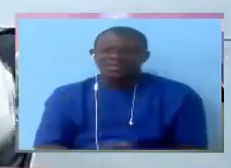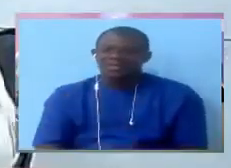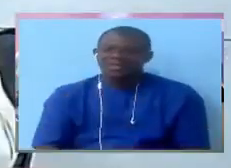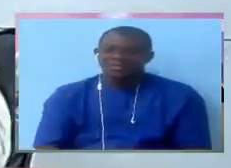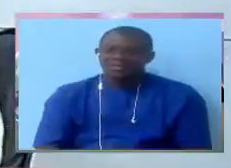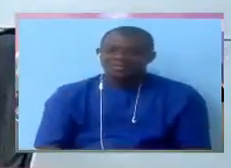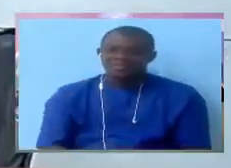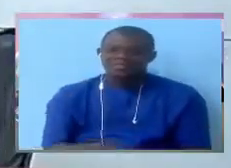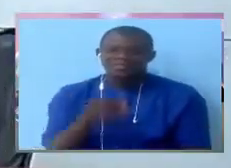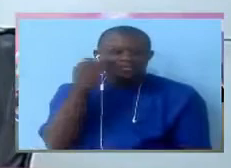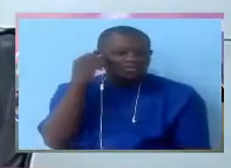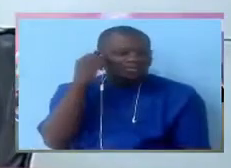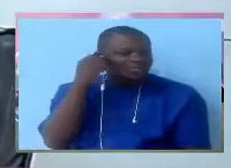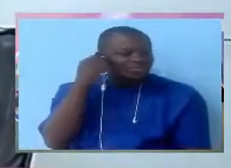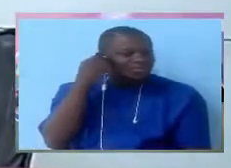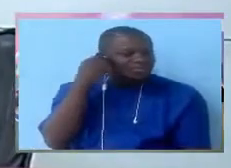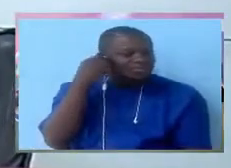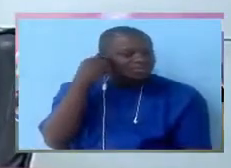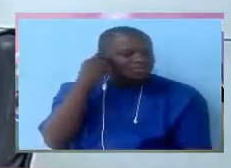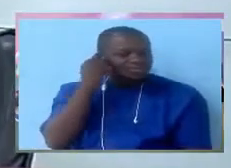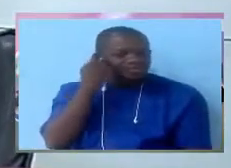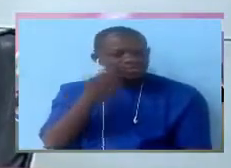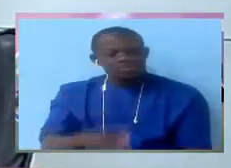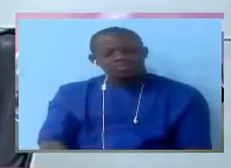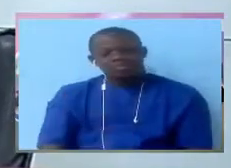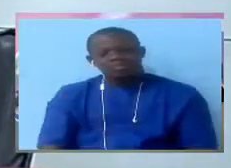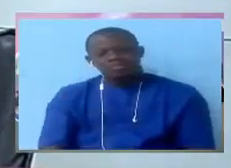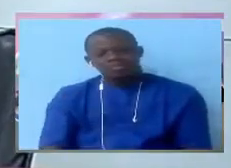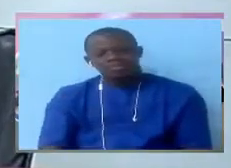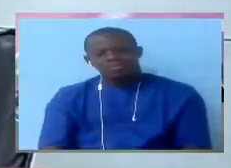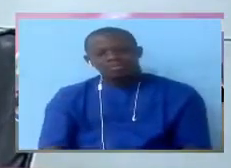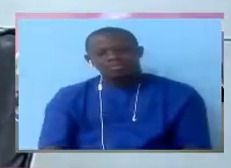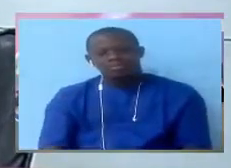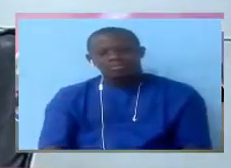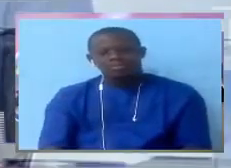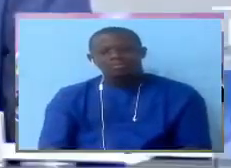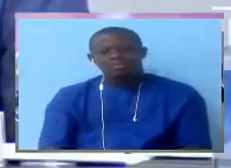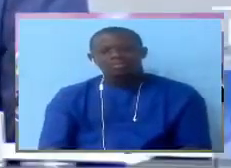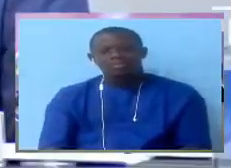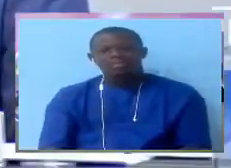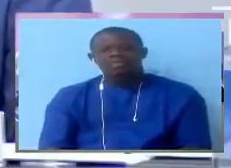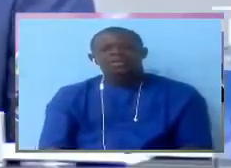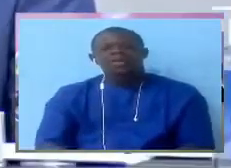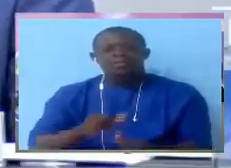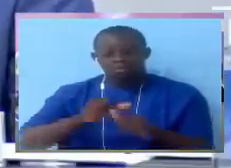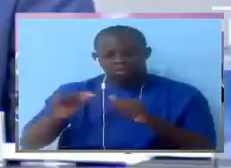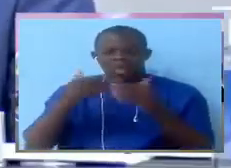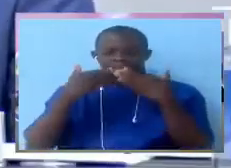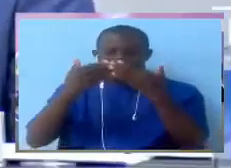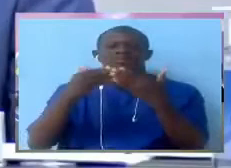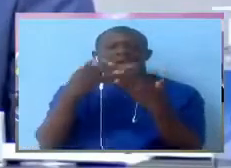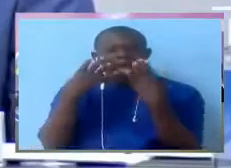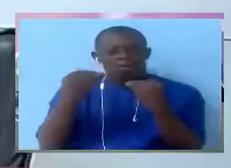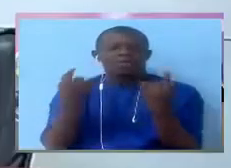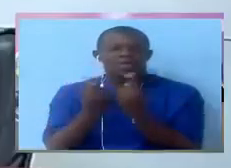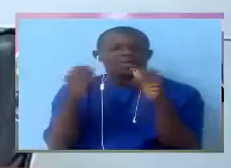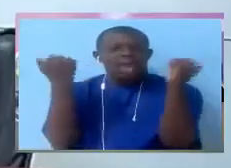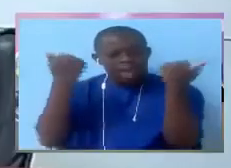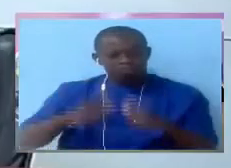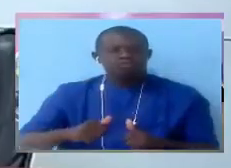moy ni ñun mom xam nga NIA bi gaay dañu ñew wax ñu naka la fa taajo mo